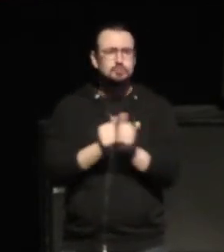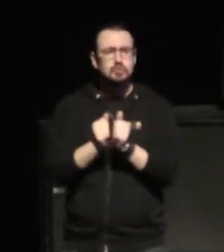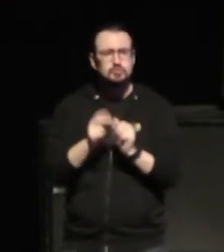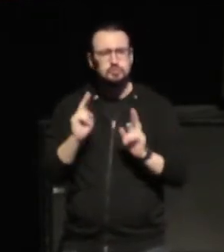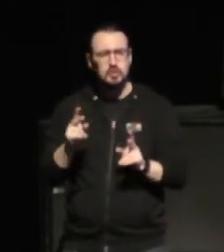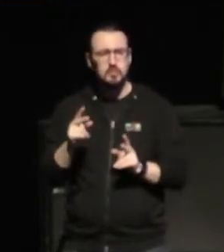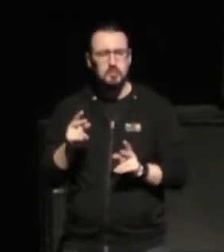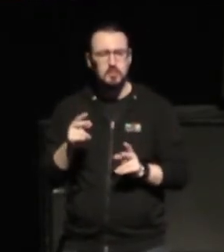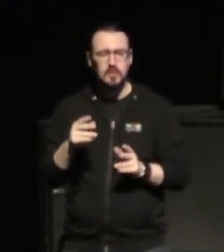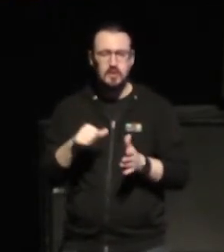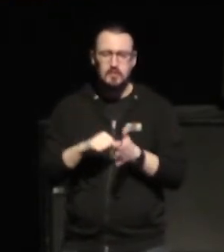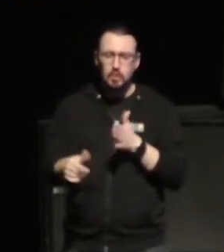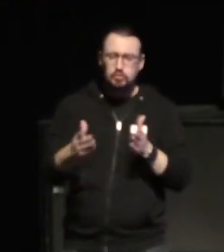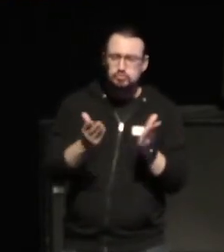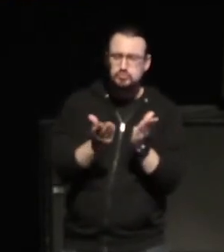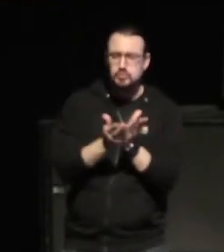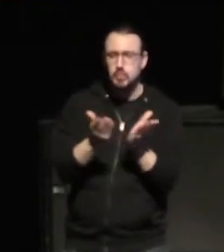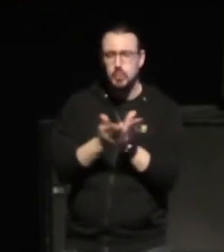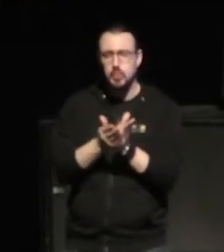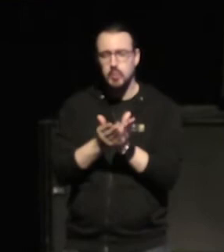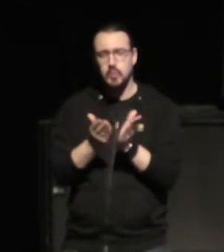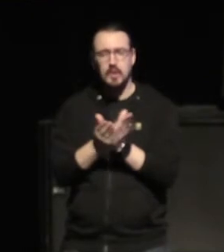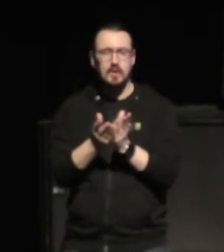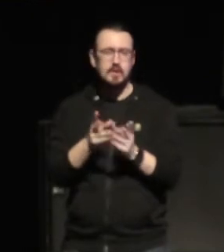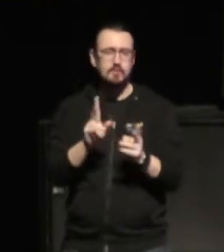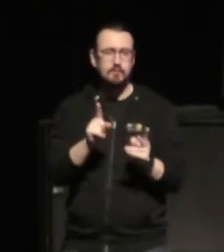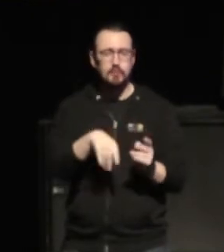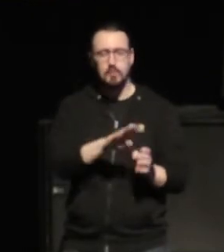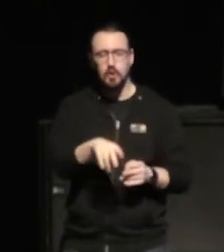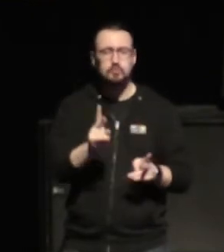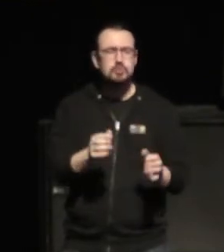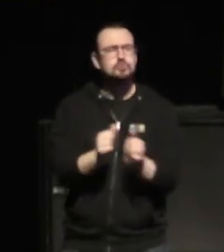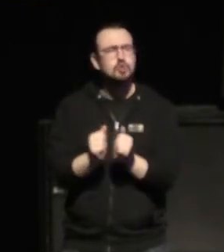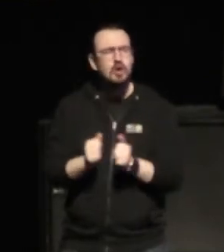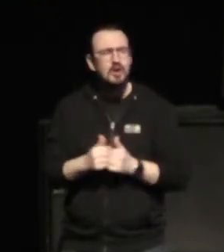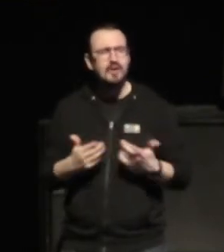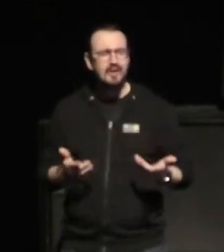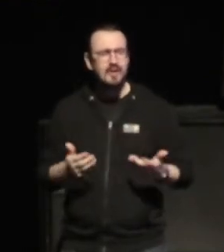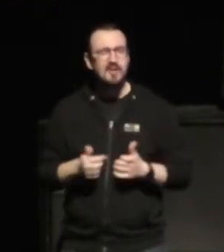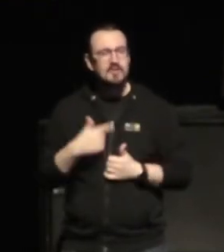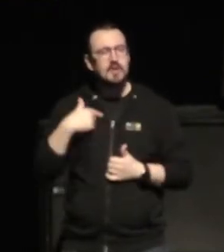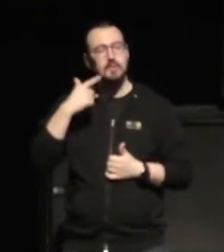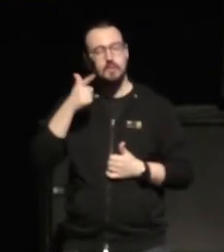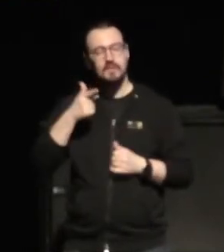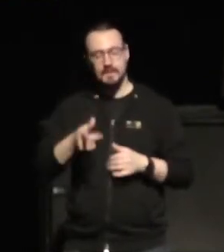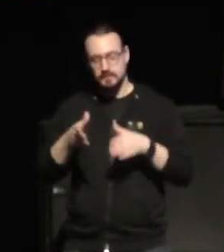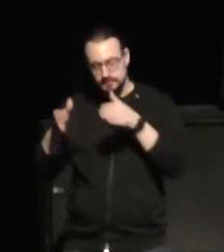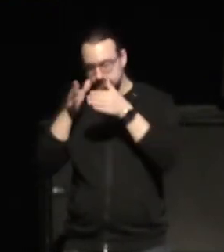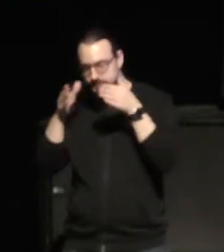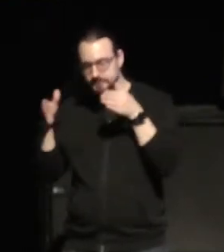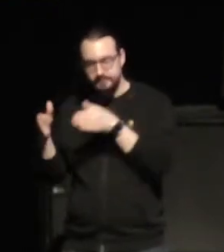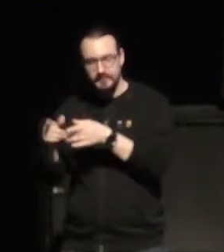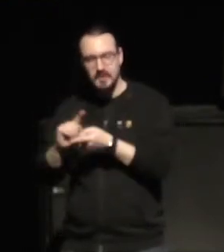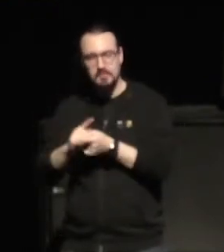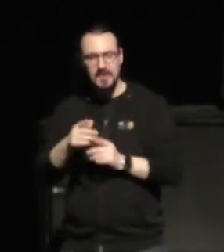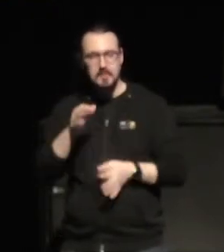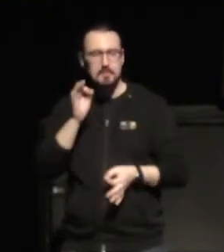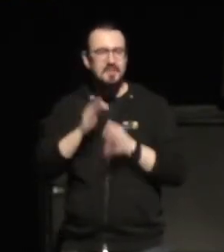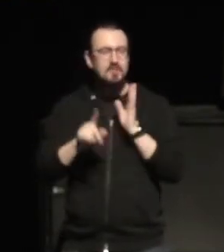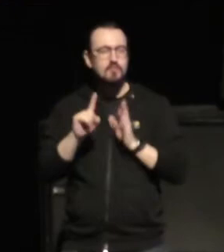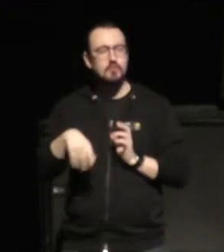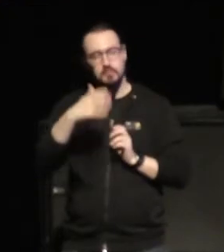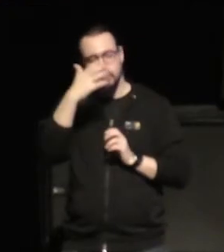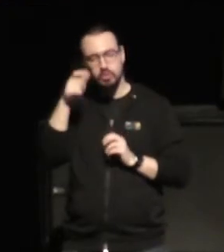things paying school kids, those kind of stuff. So we do believe that this approach is perfect for the